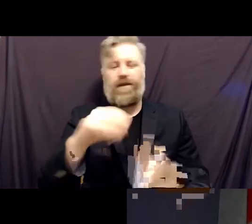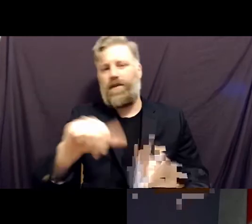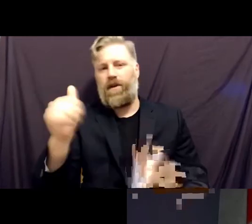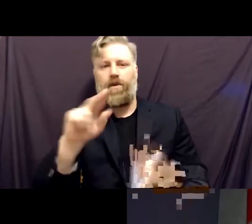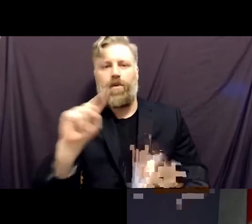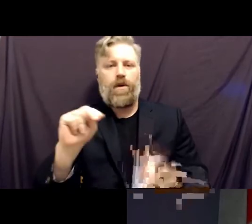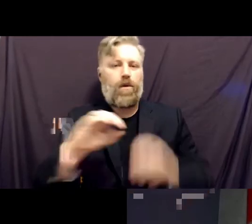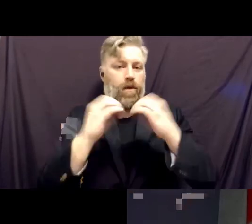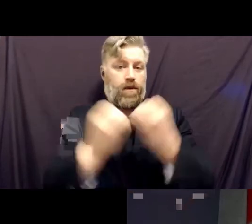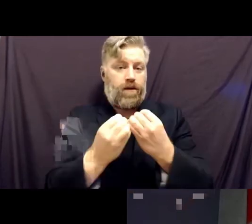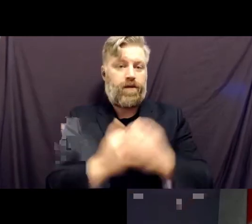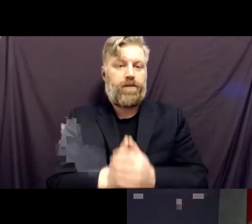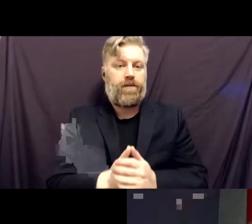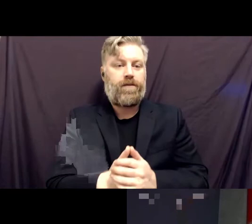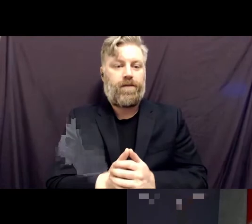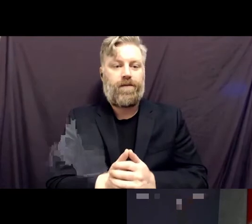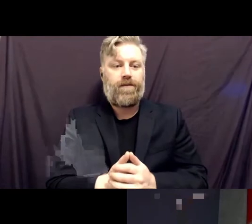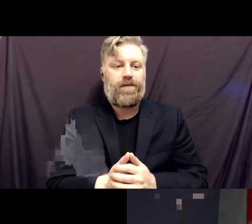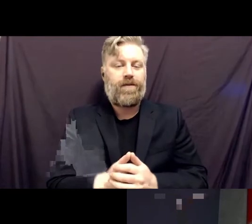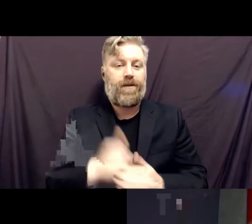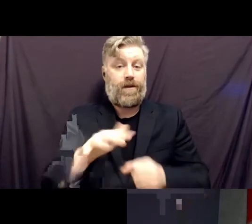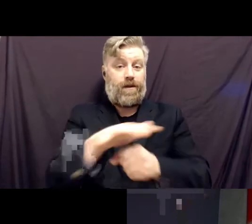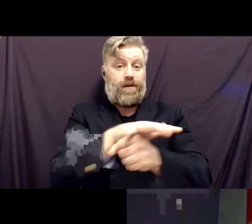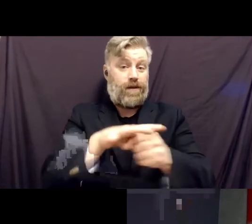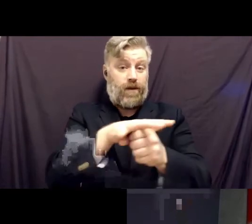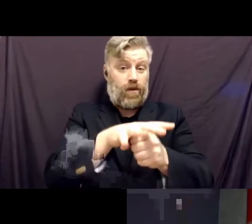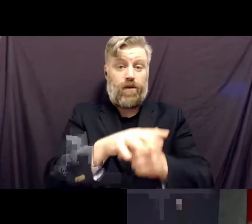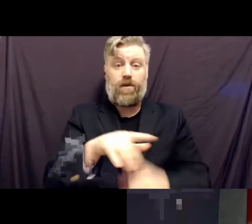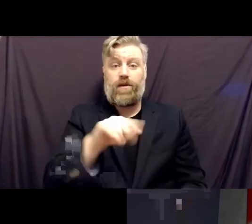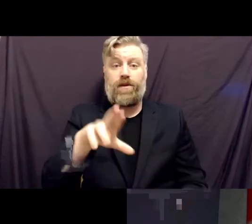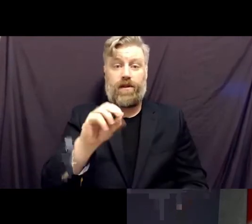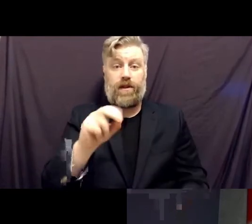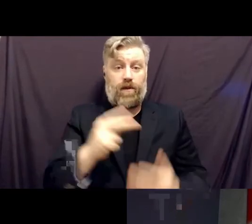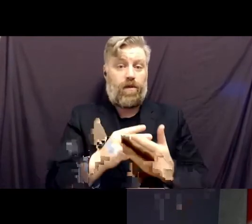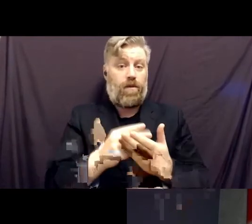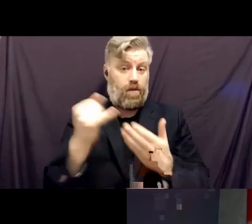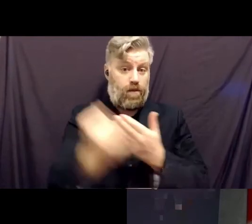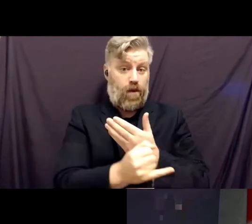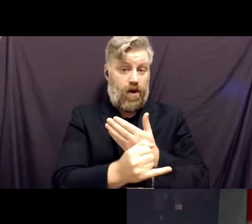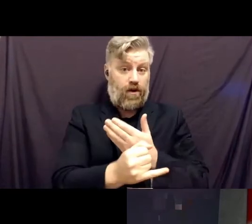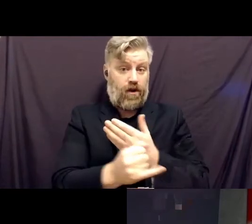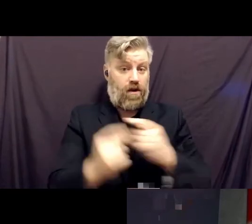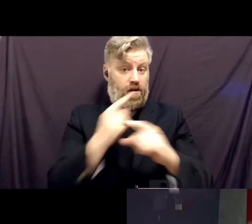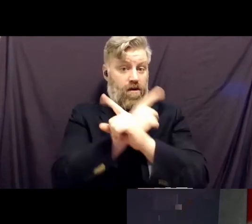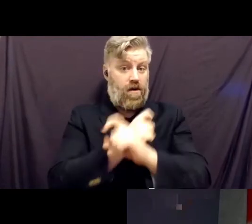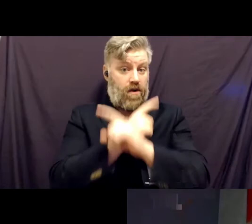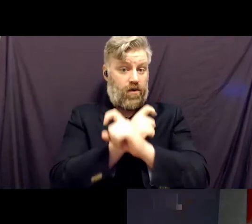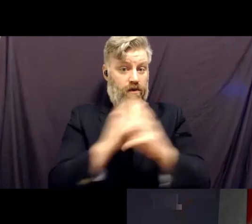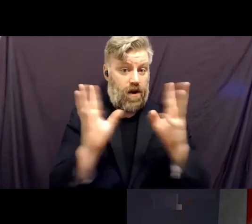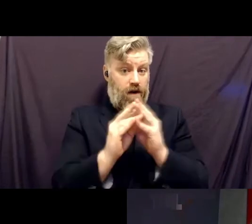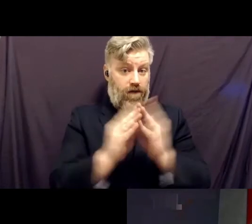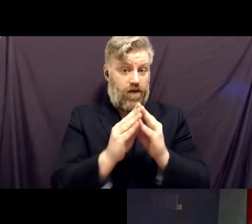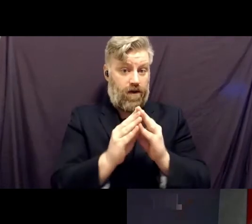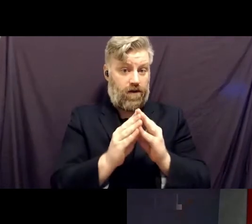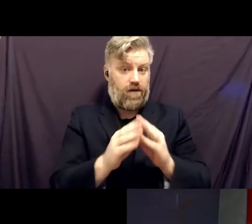implementation of regional Zero Project Austria conferences organized in